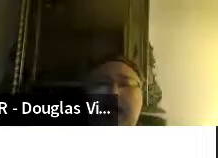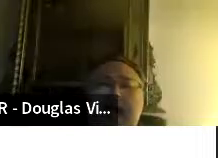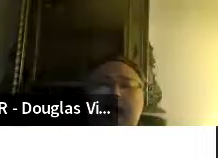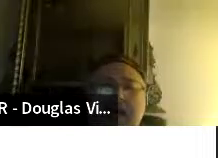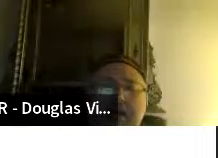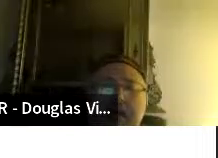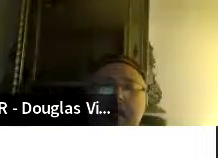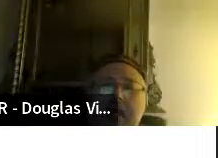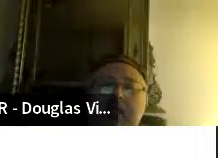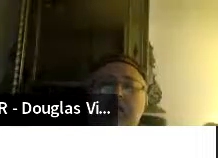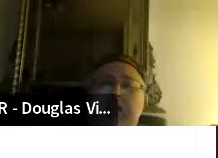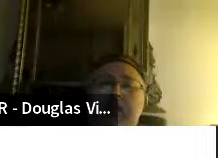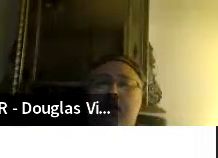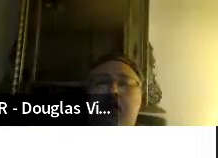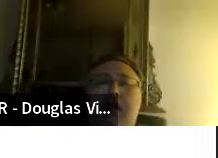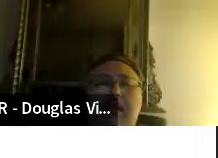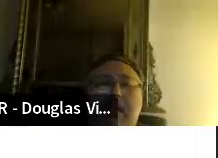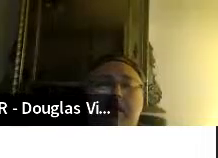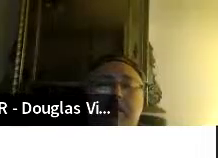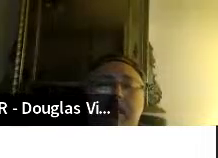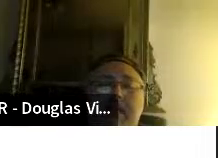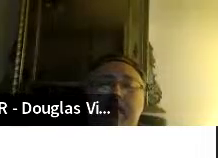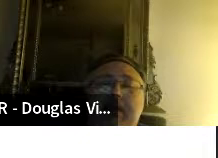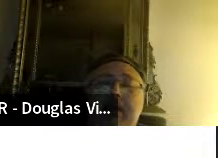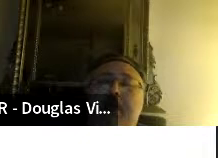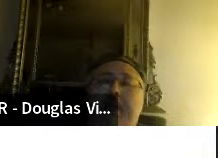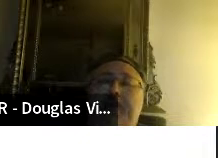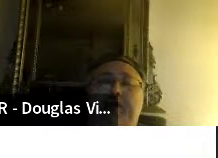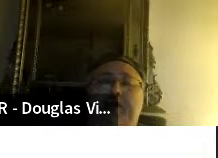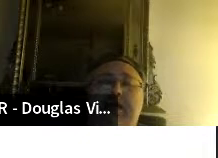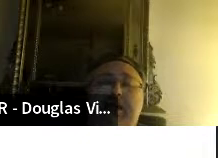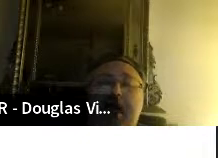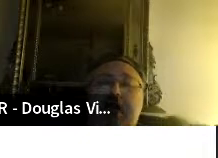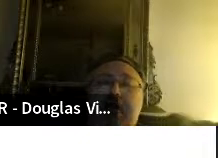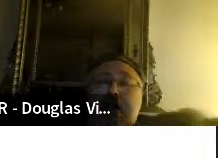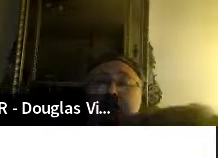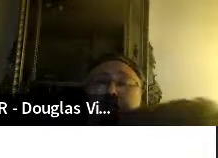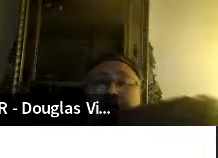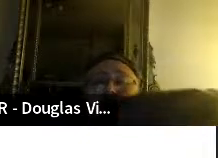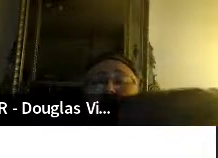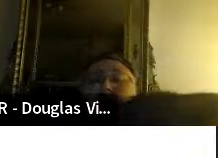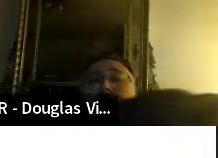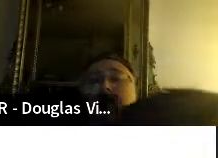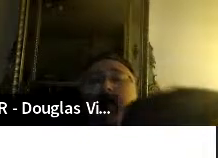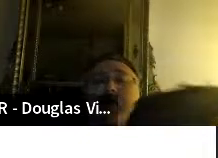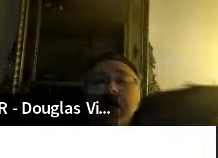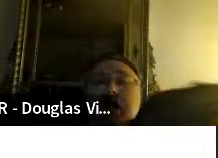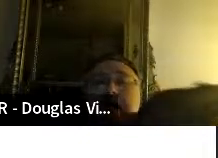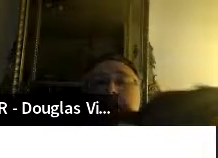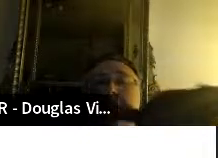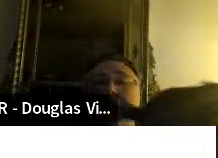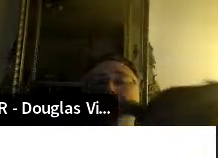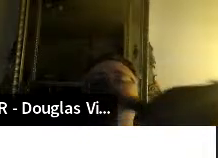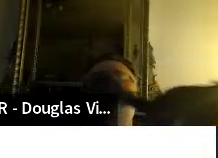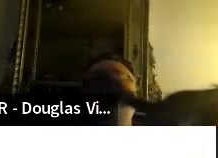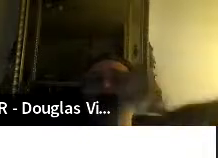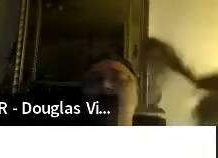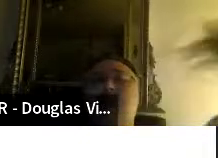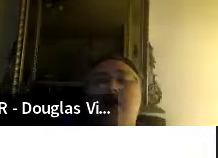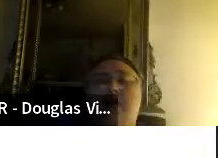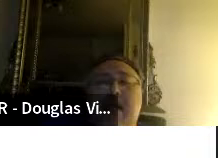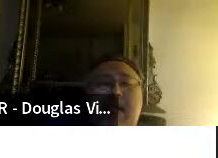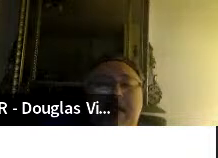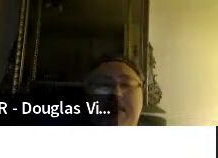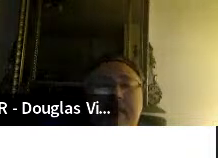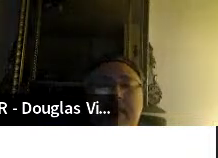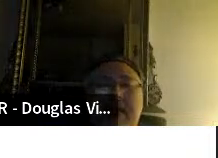Yes, I know. Will this be approved in Kent this month of 2020? And I said,